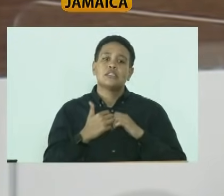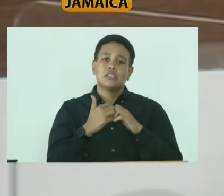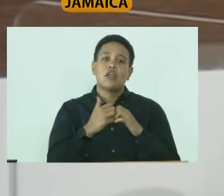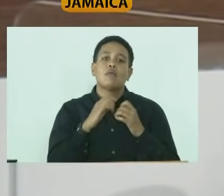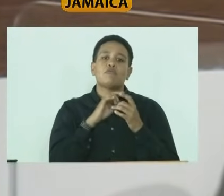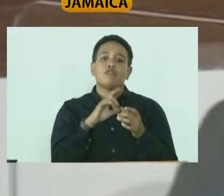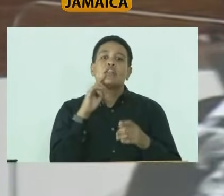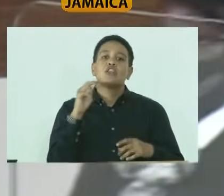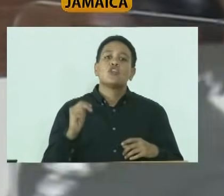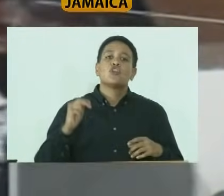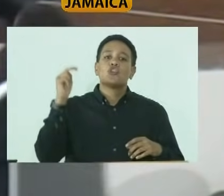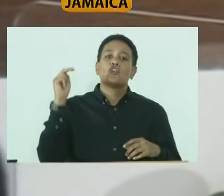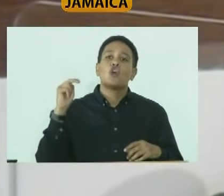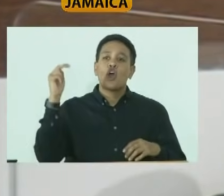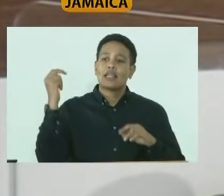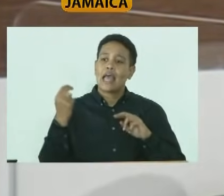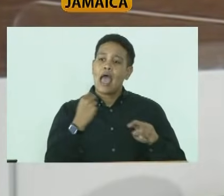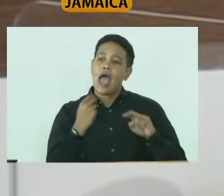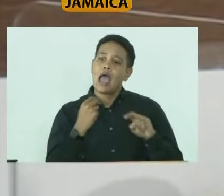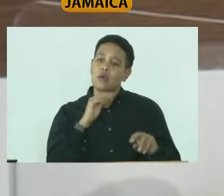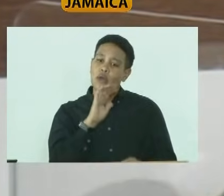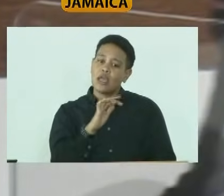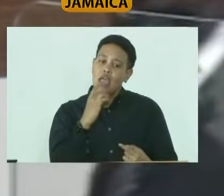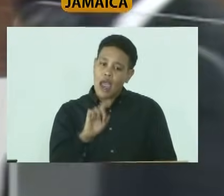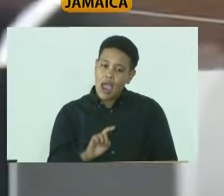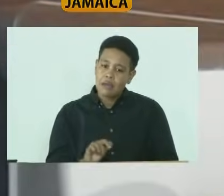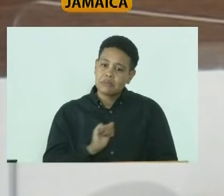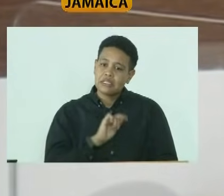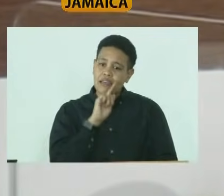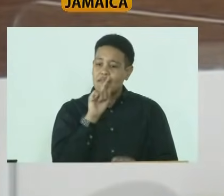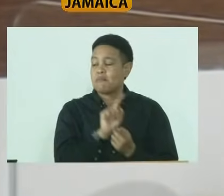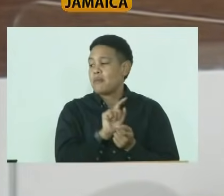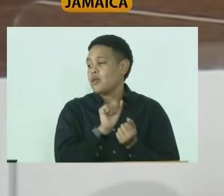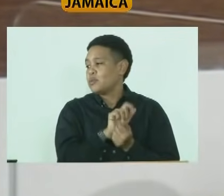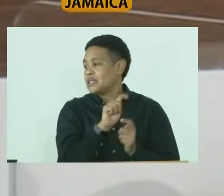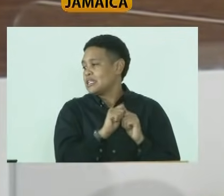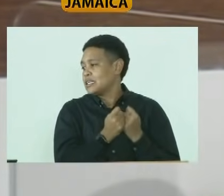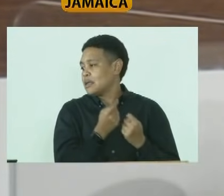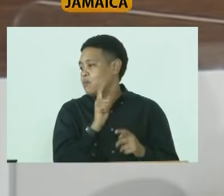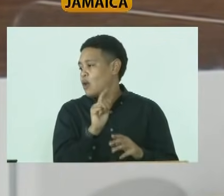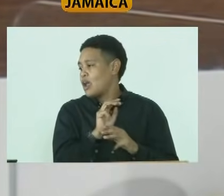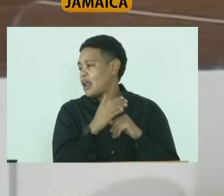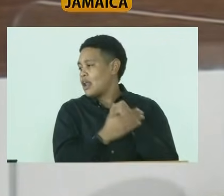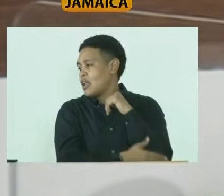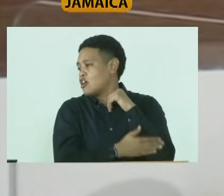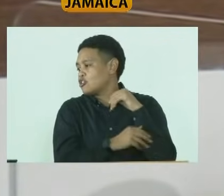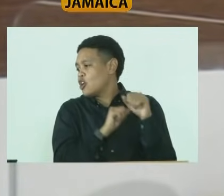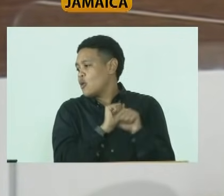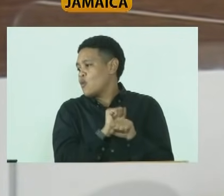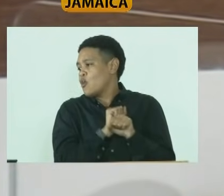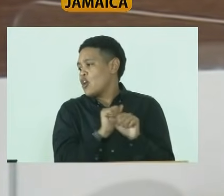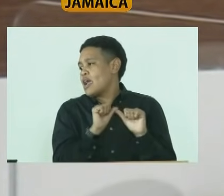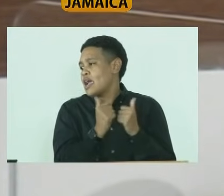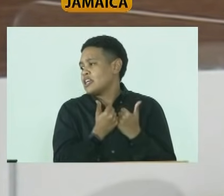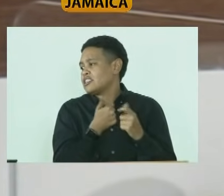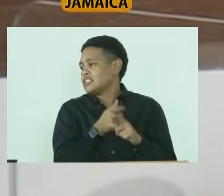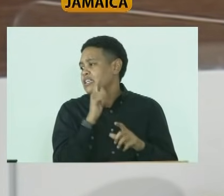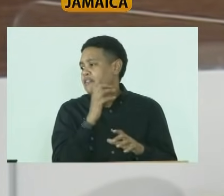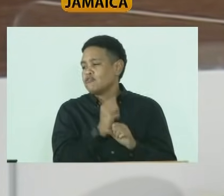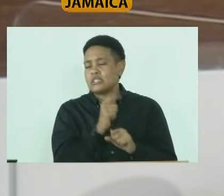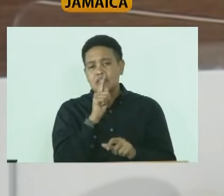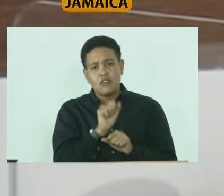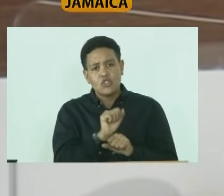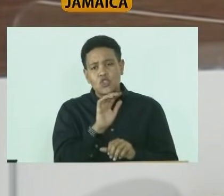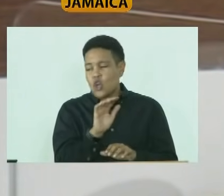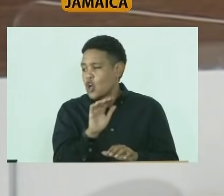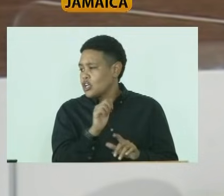the North Coast Highway. I have met with the team at the National Works Agency and have received assurances that